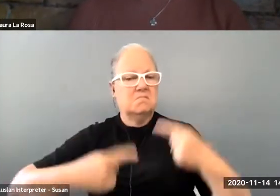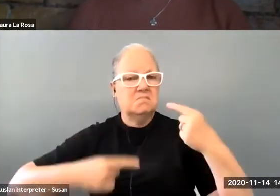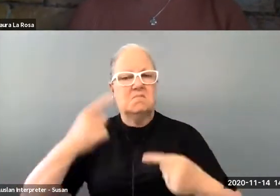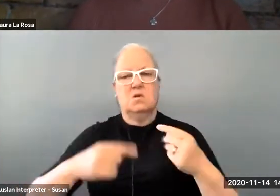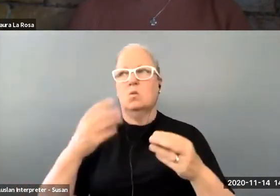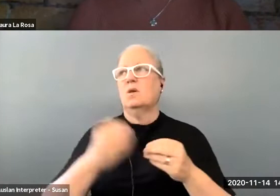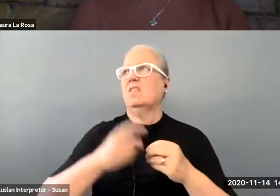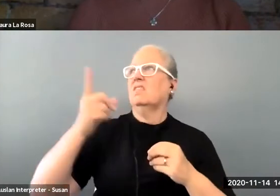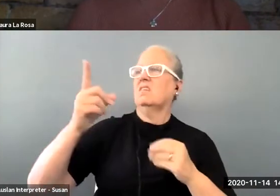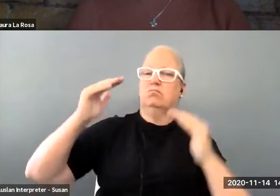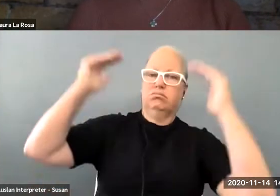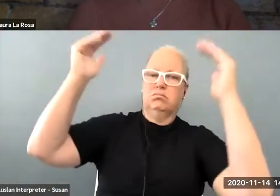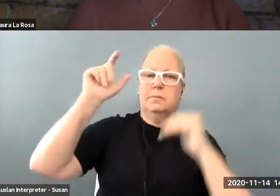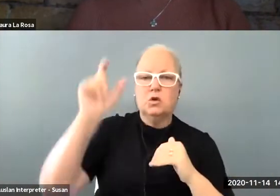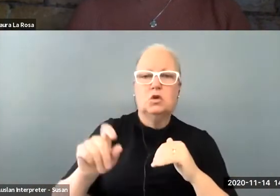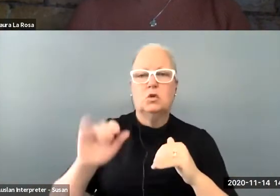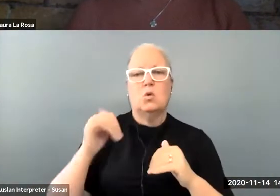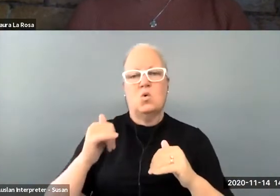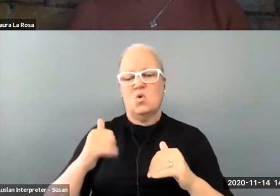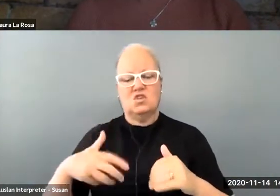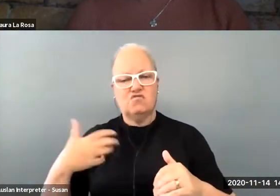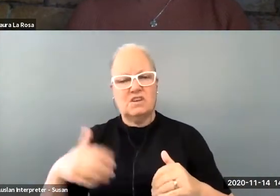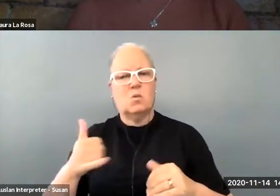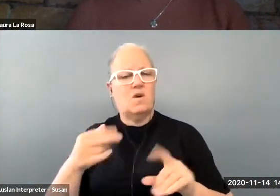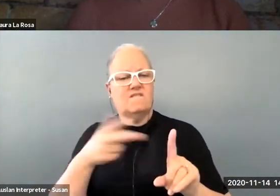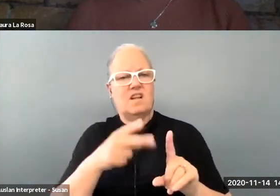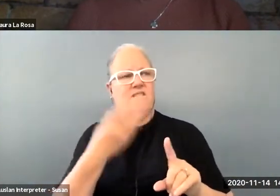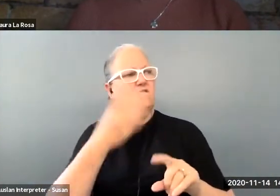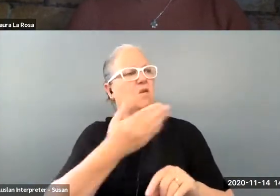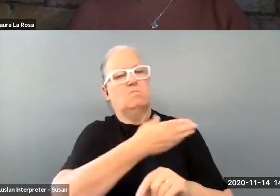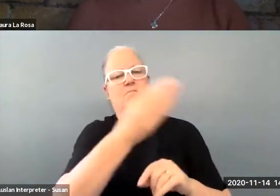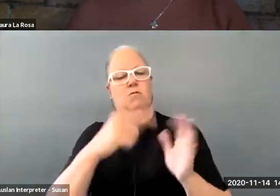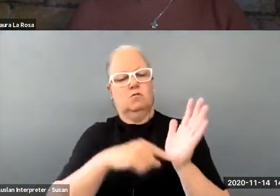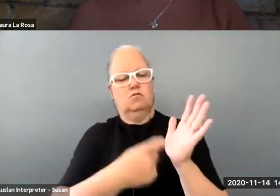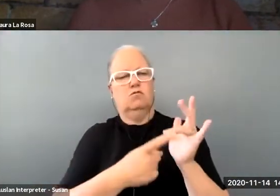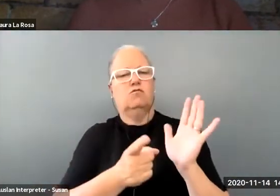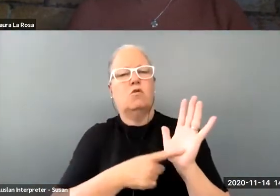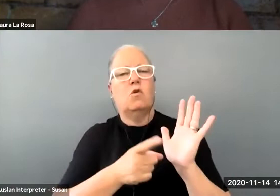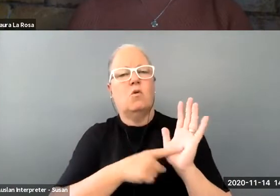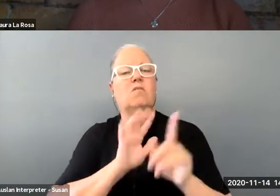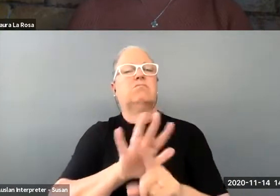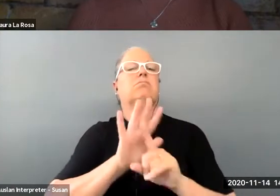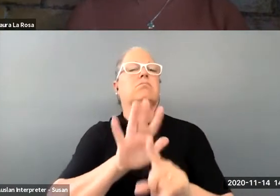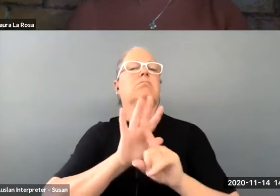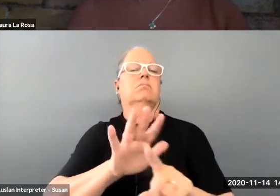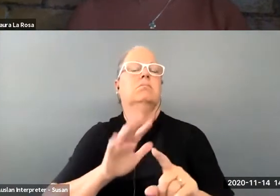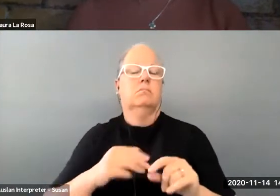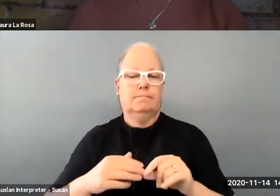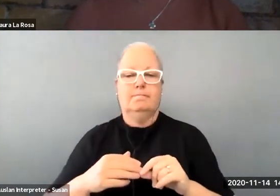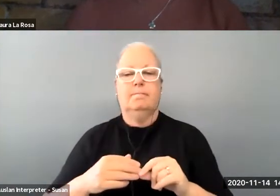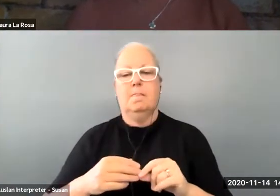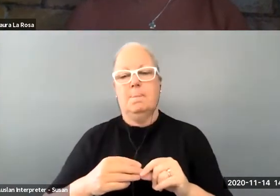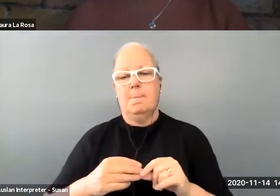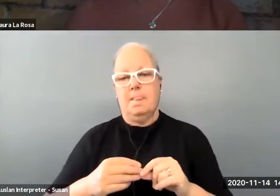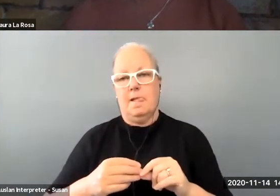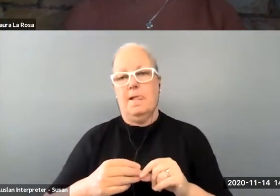profile person or aggressive and violent attacks from anonymous trolls. So I guess in seeing